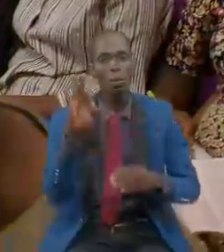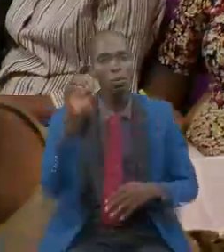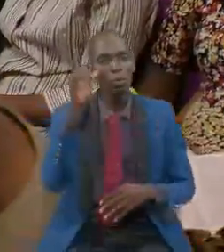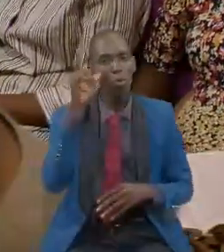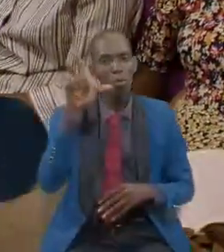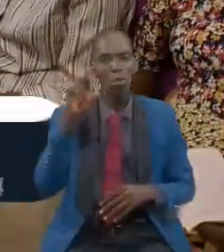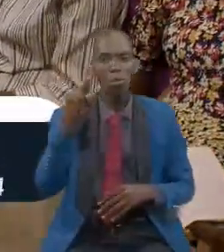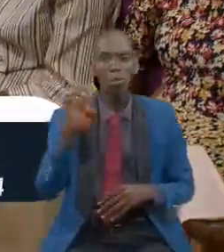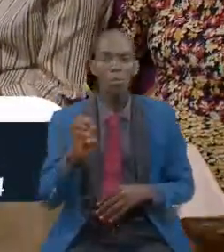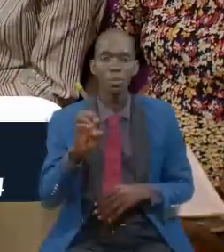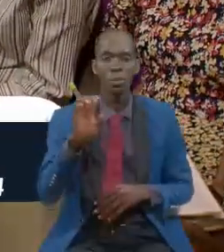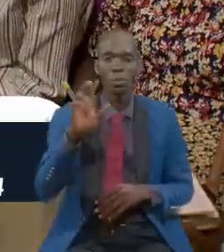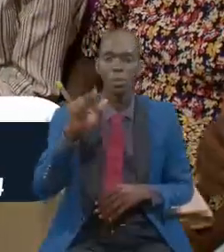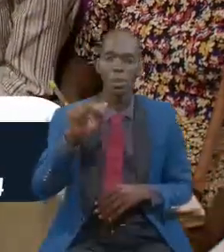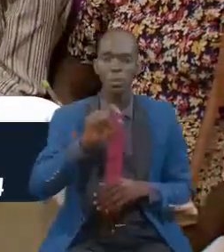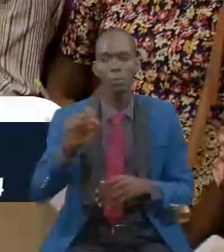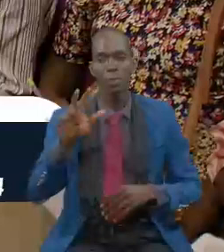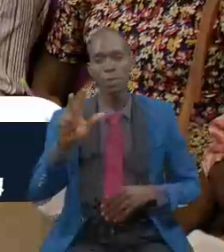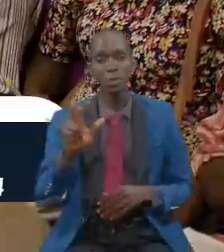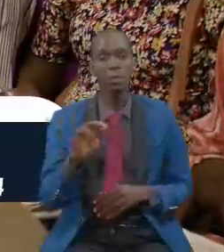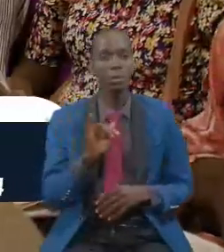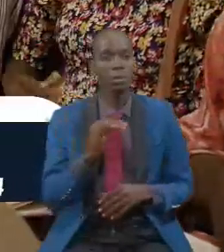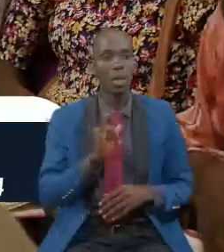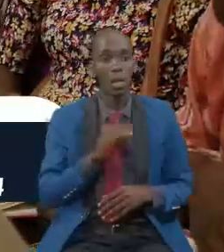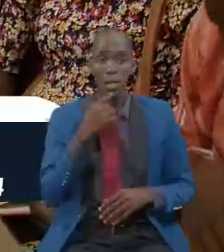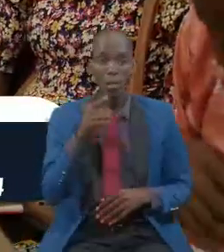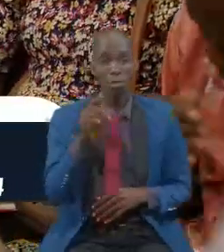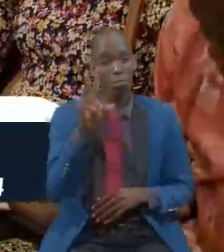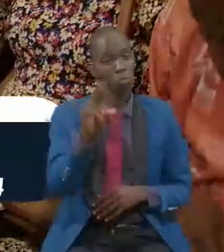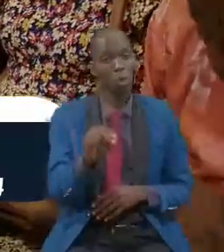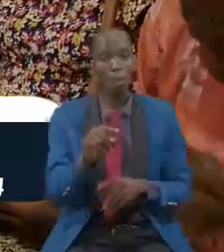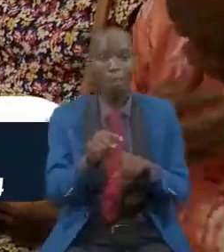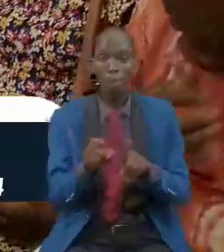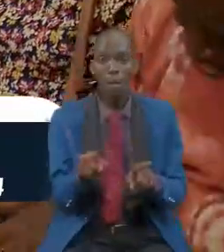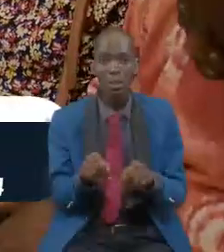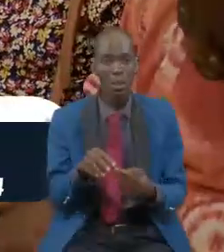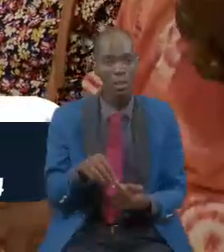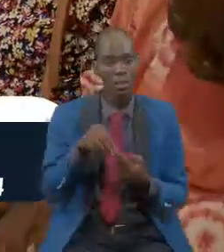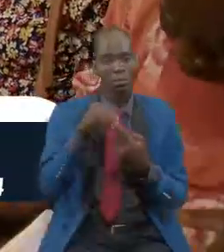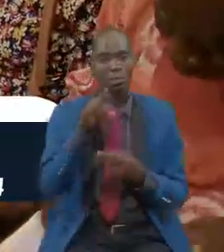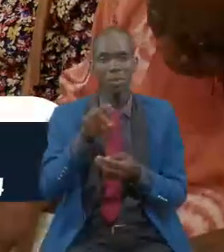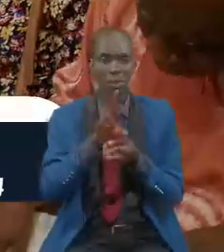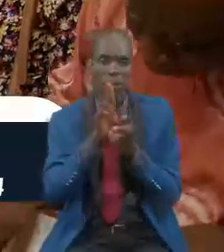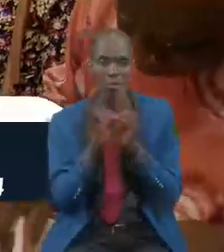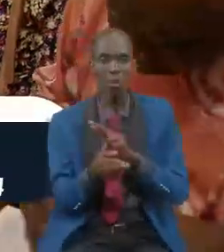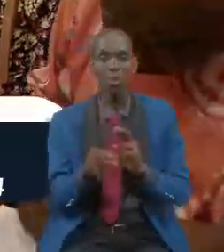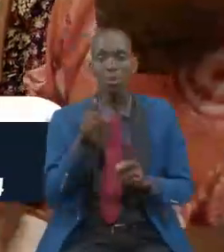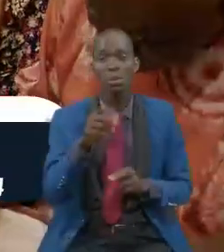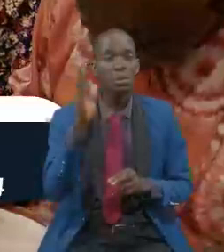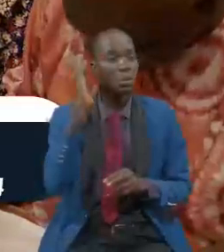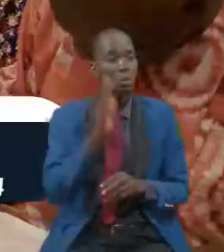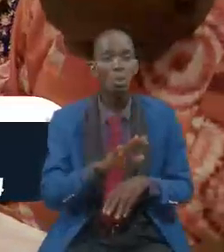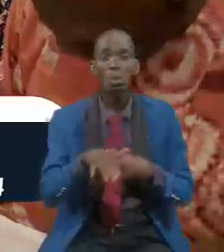13 verse three I tell you NE but except ye repent he